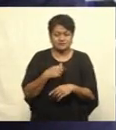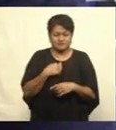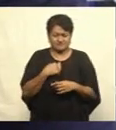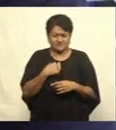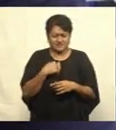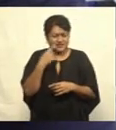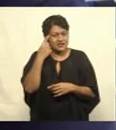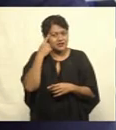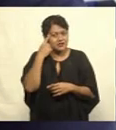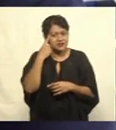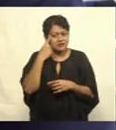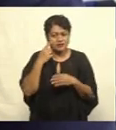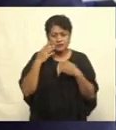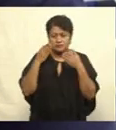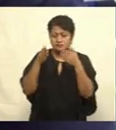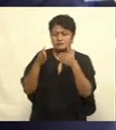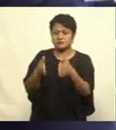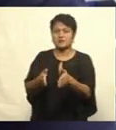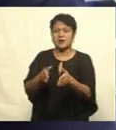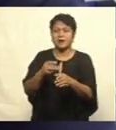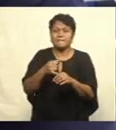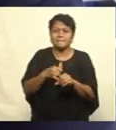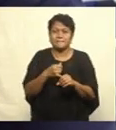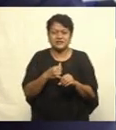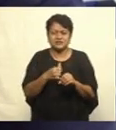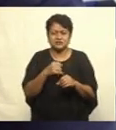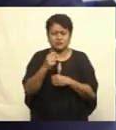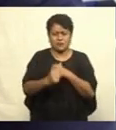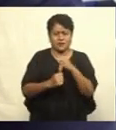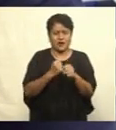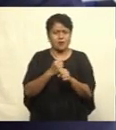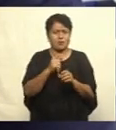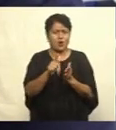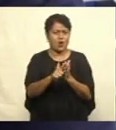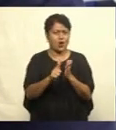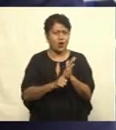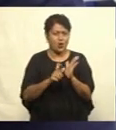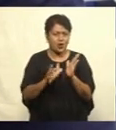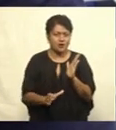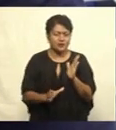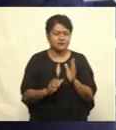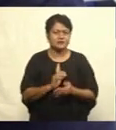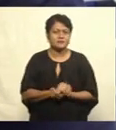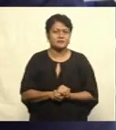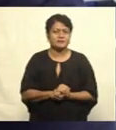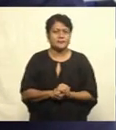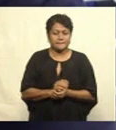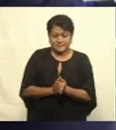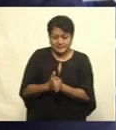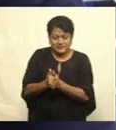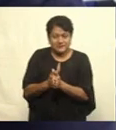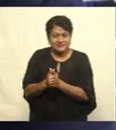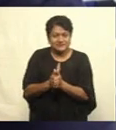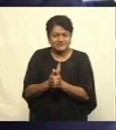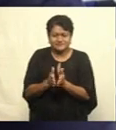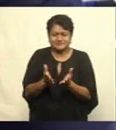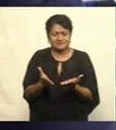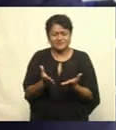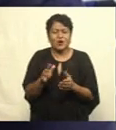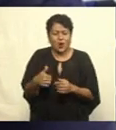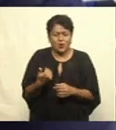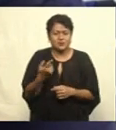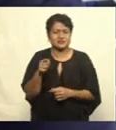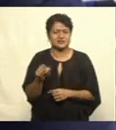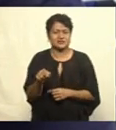drawn towards medicine than to becoming a lawyer. So that passion for some reason was always there,